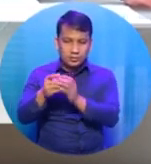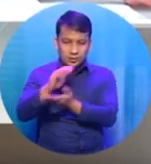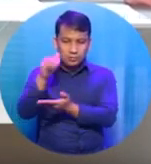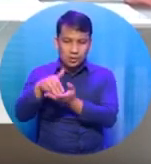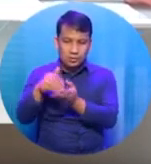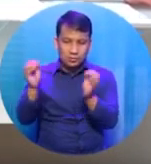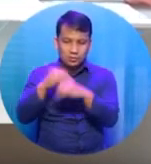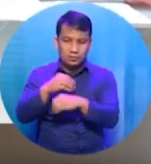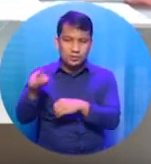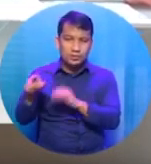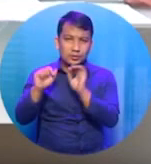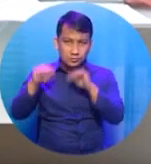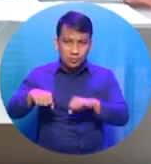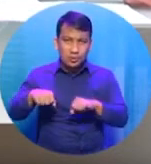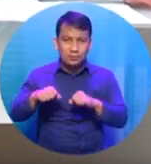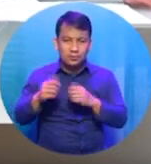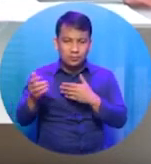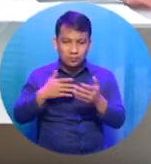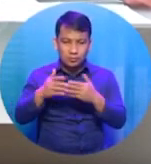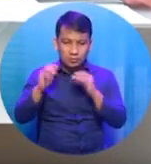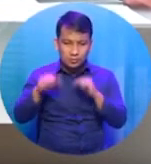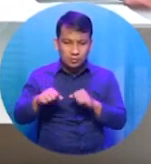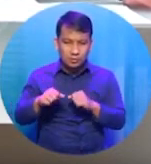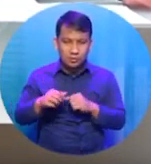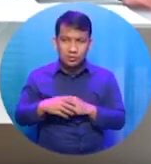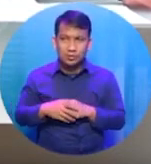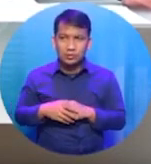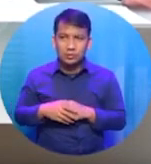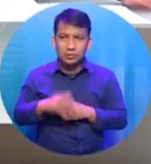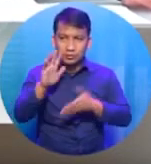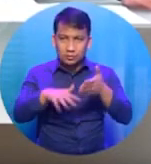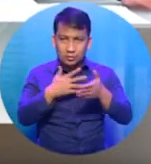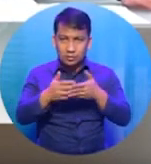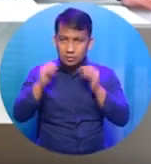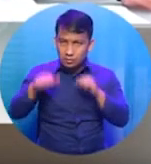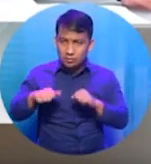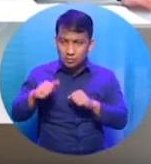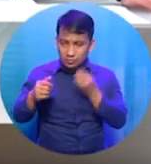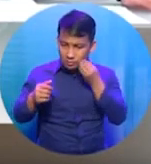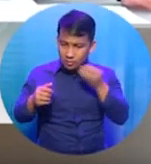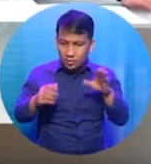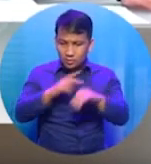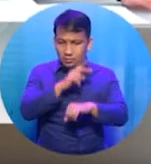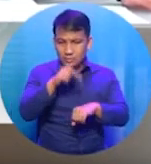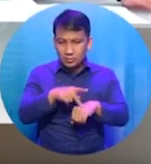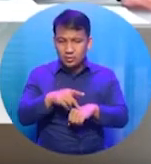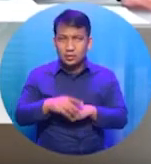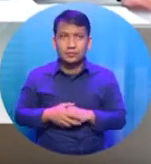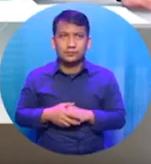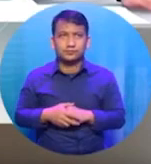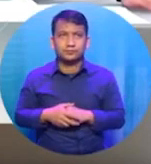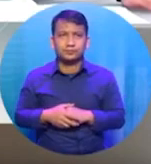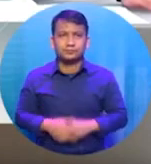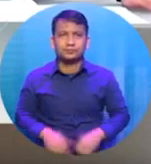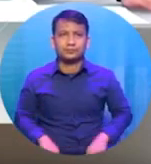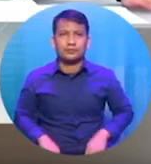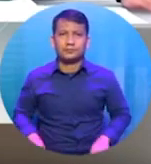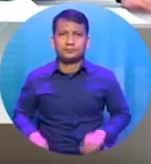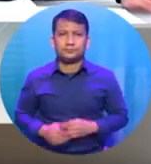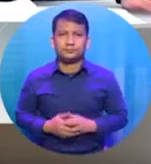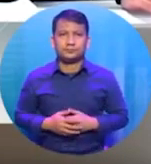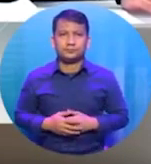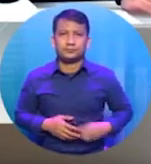po ni OFW Equibal regarding that the schedule of flight po pauwi ng Pilipinas. Okay, ma'am.